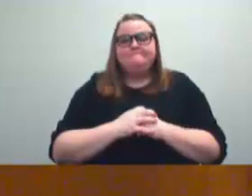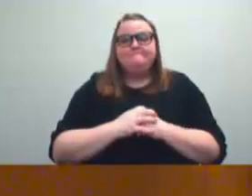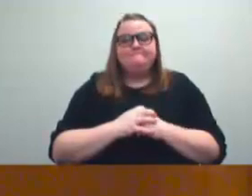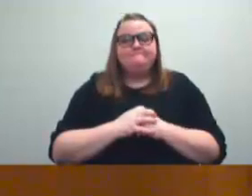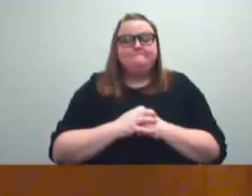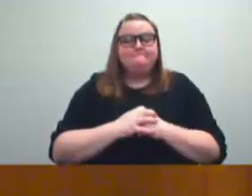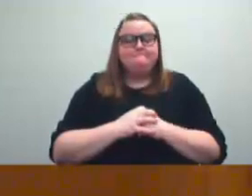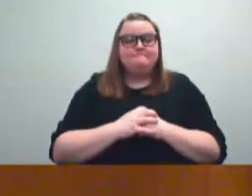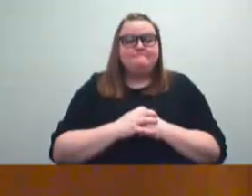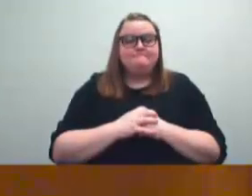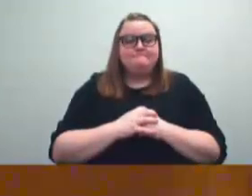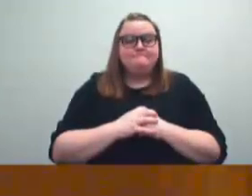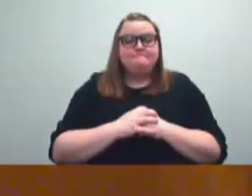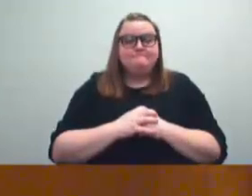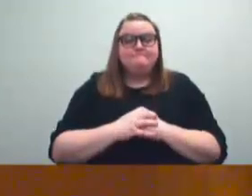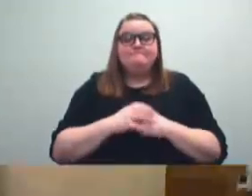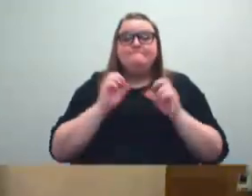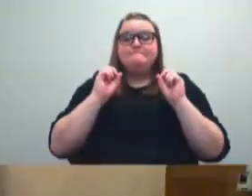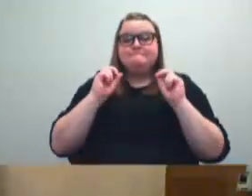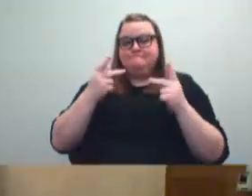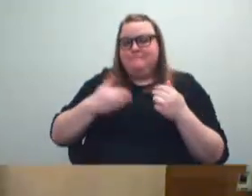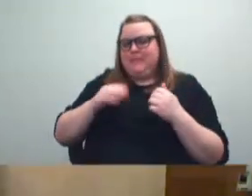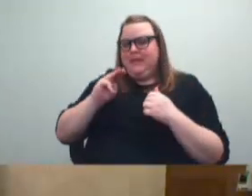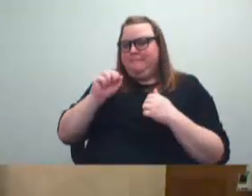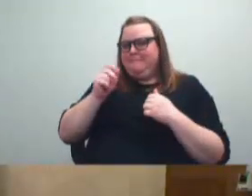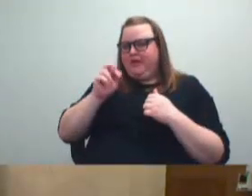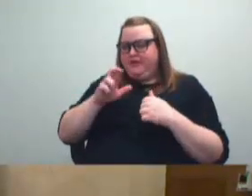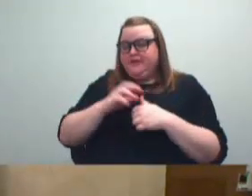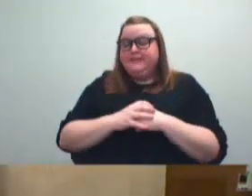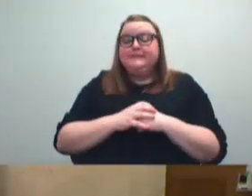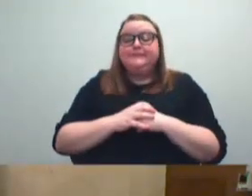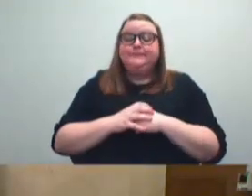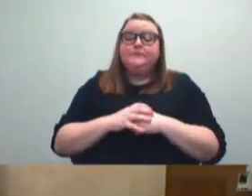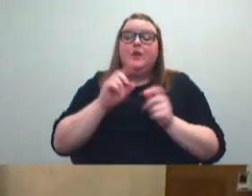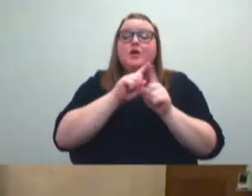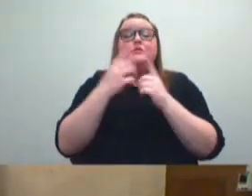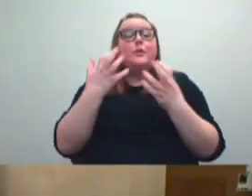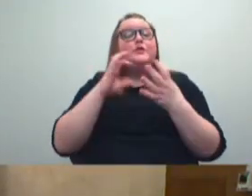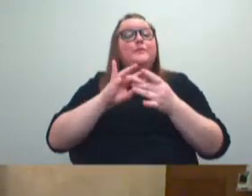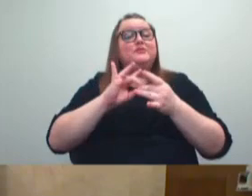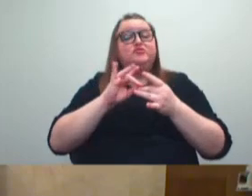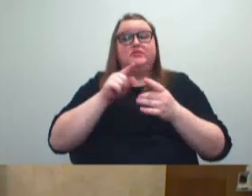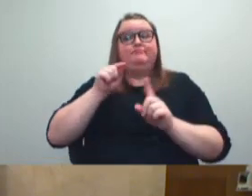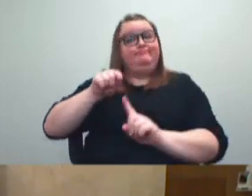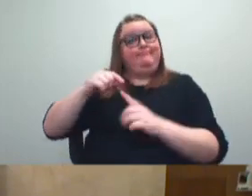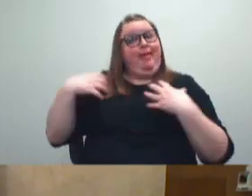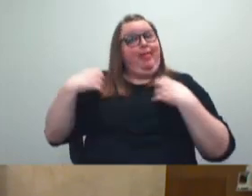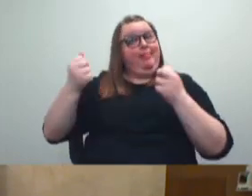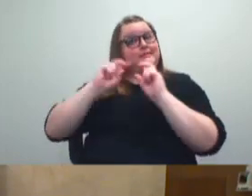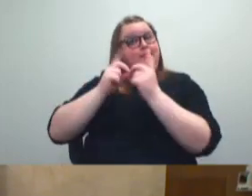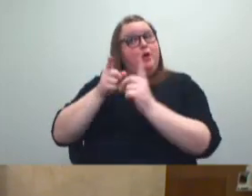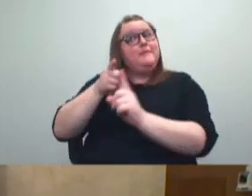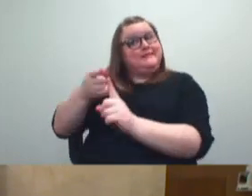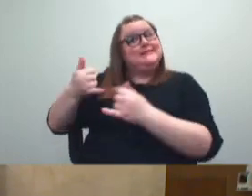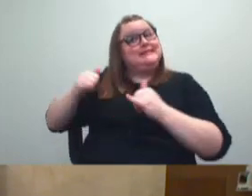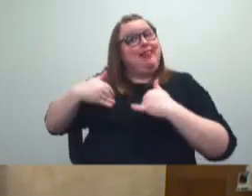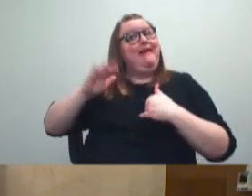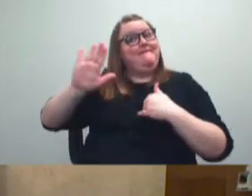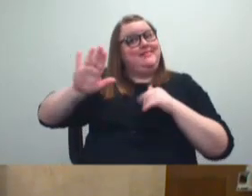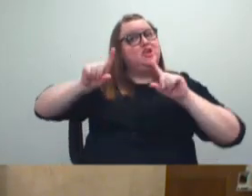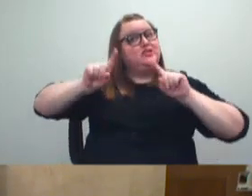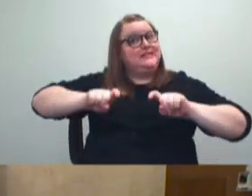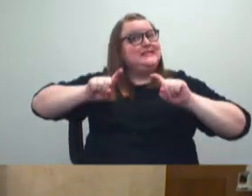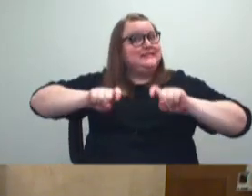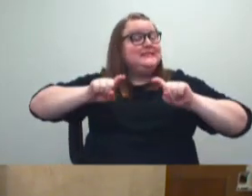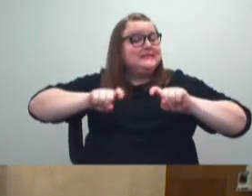Okay. That's fantastic. And also, I do want to mention the health department still has their testing. And Heather, maybe you want